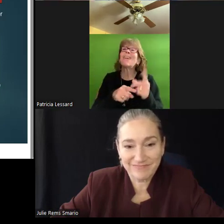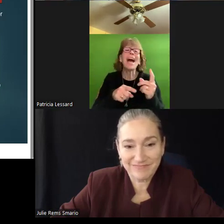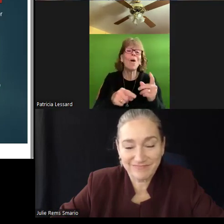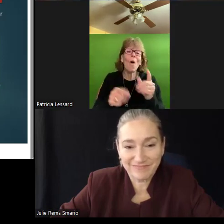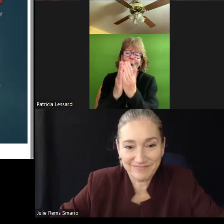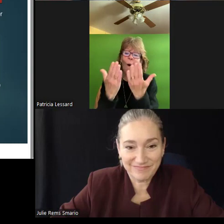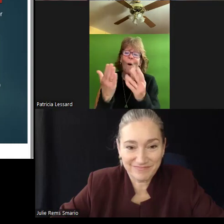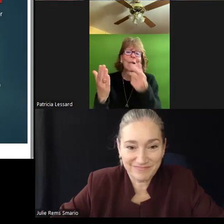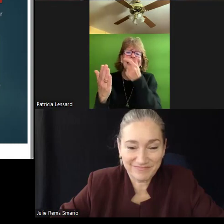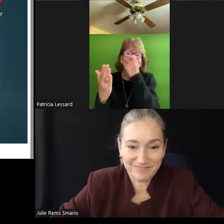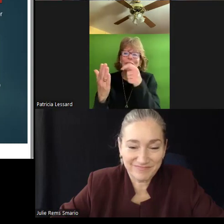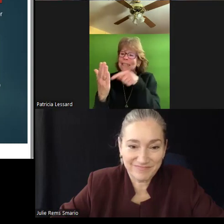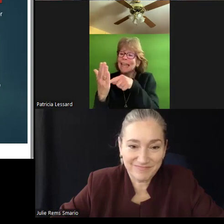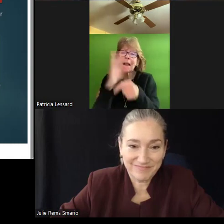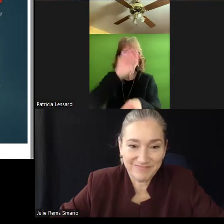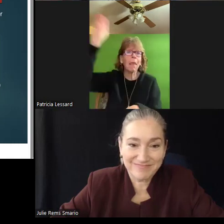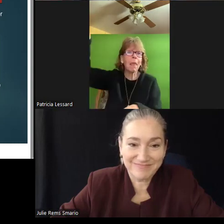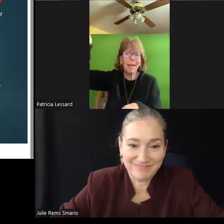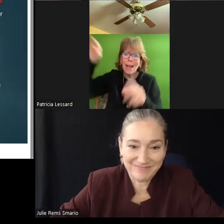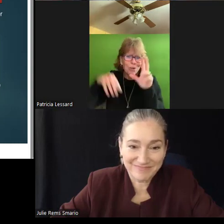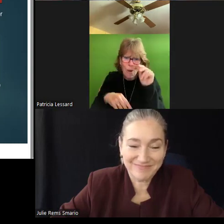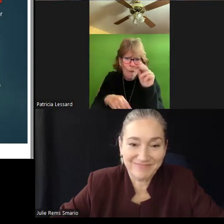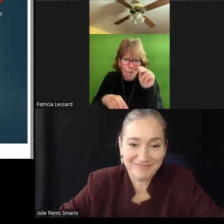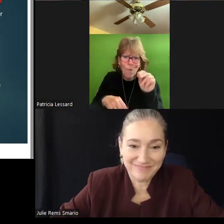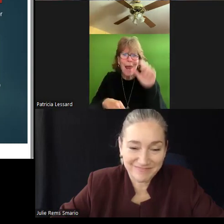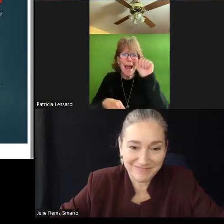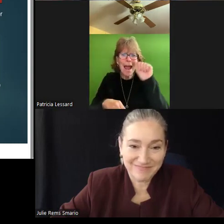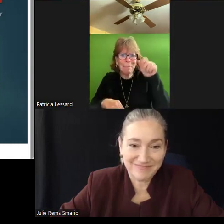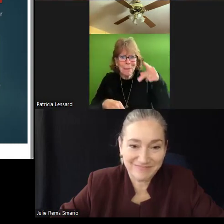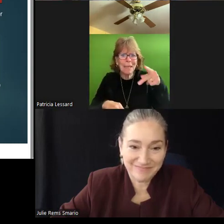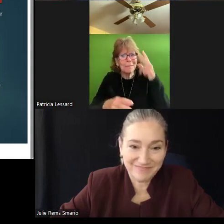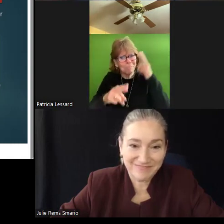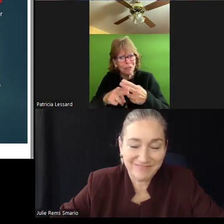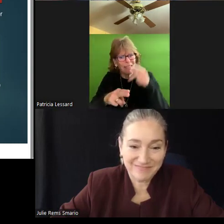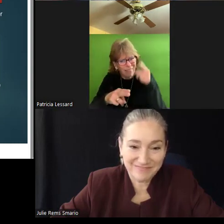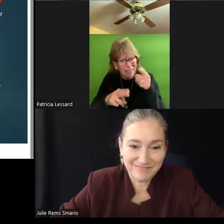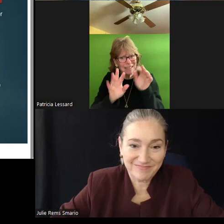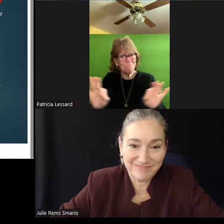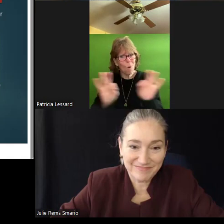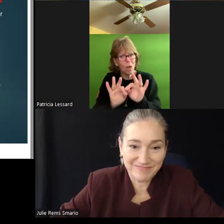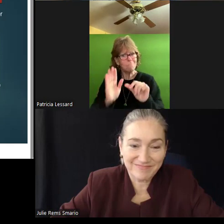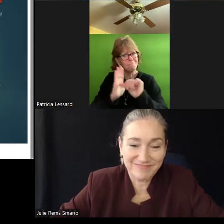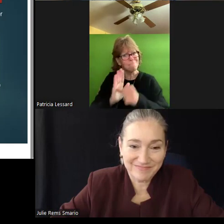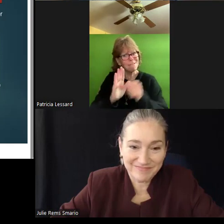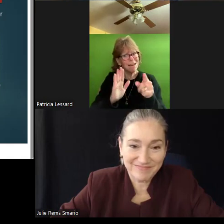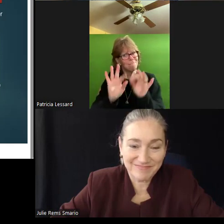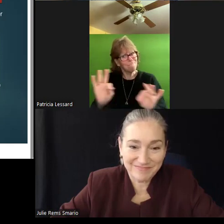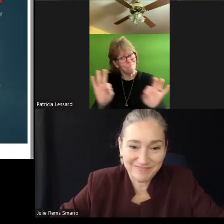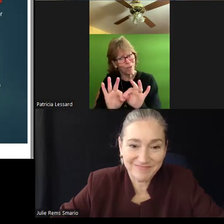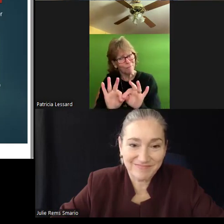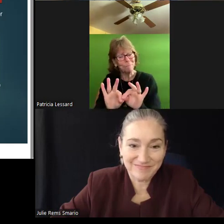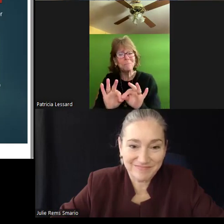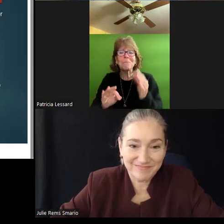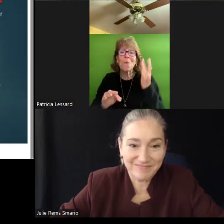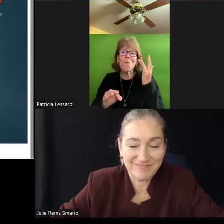keep talking about how the AAP has said this is important. This is important. Because